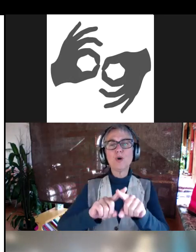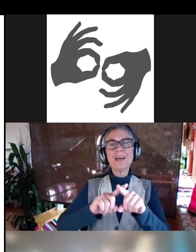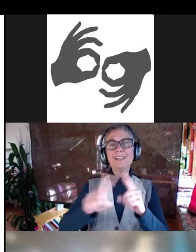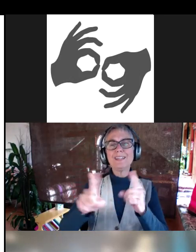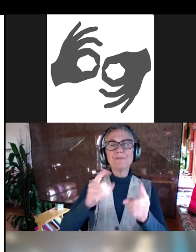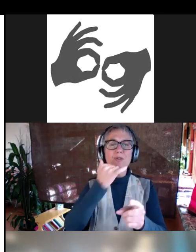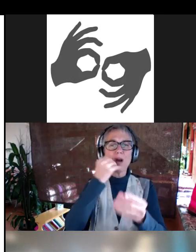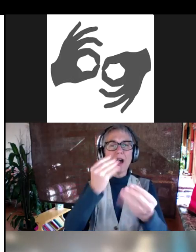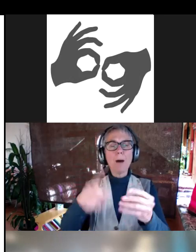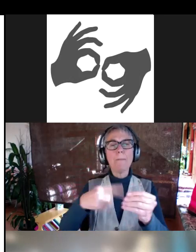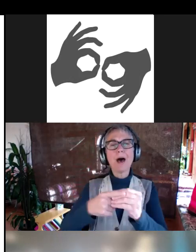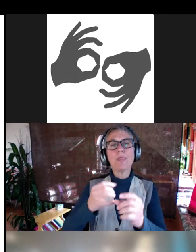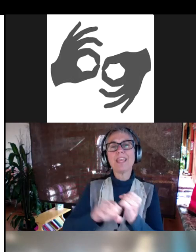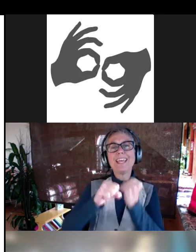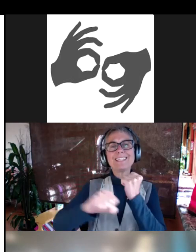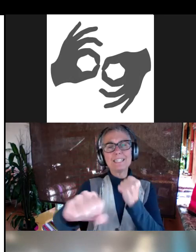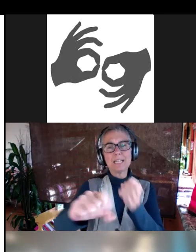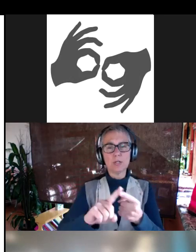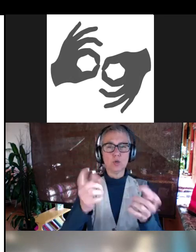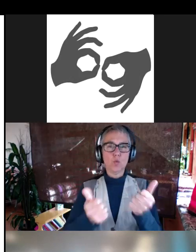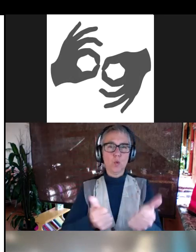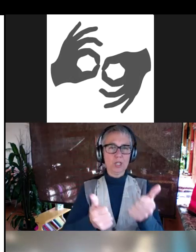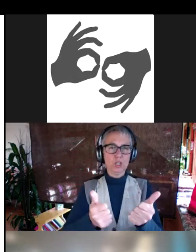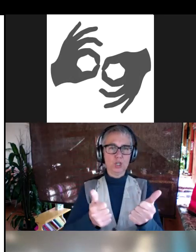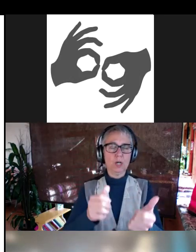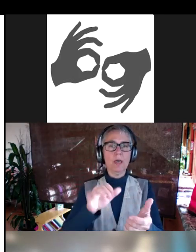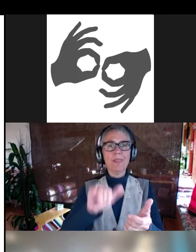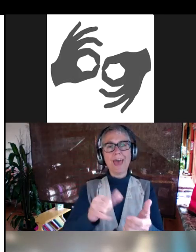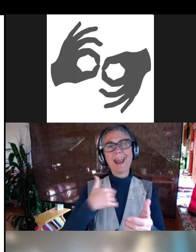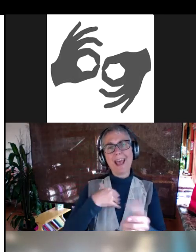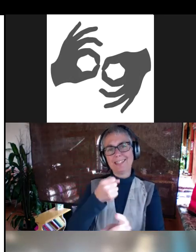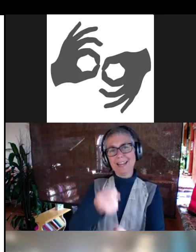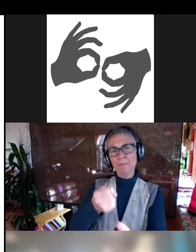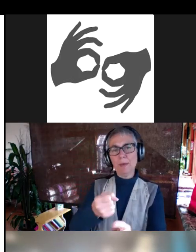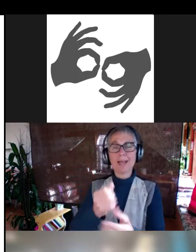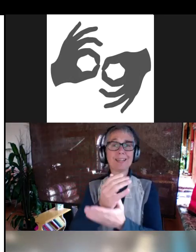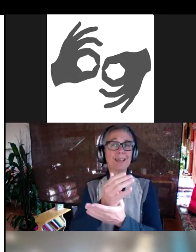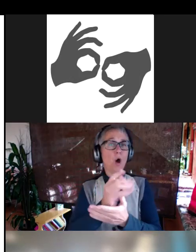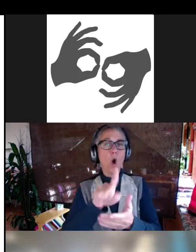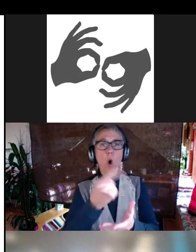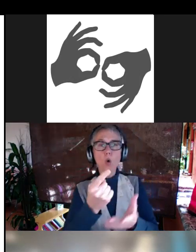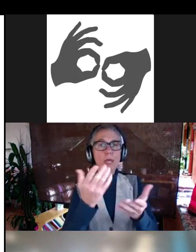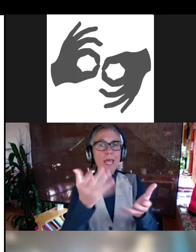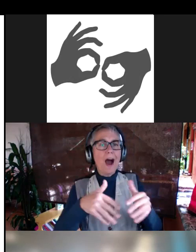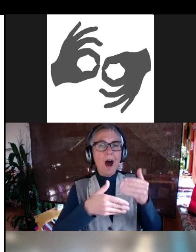fitness, only that certain combinations either completely eliminate it or allow fitness to be